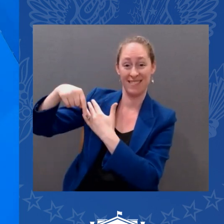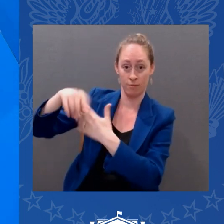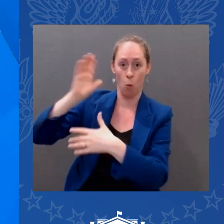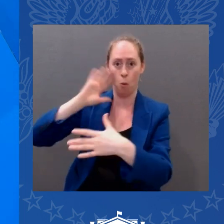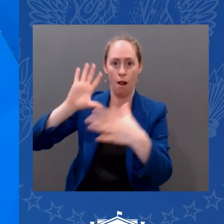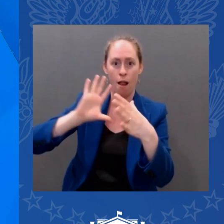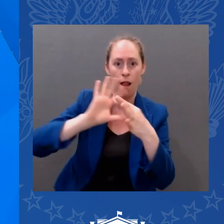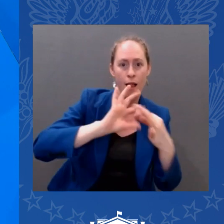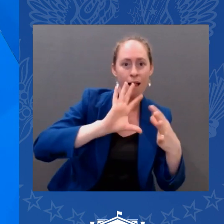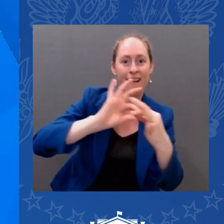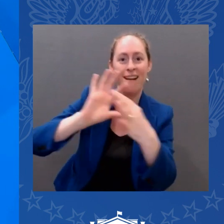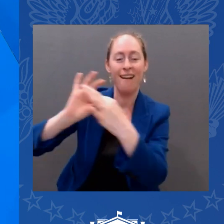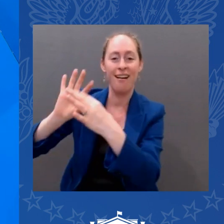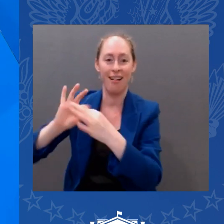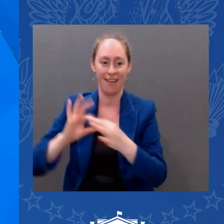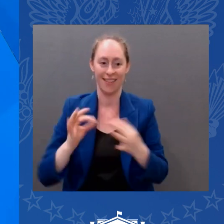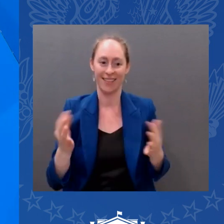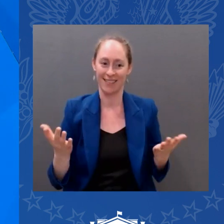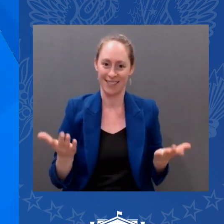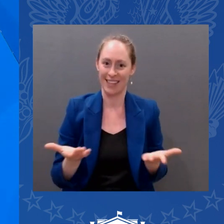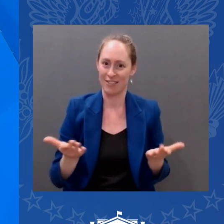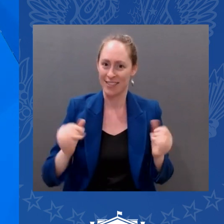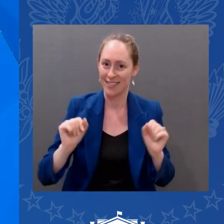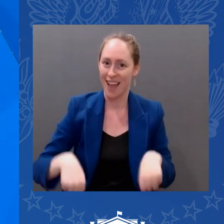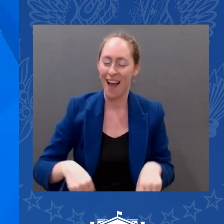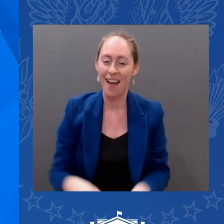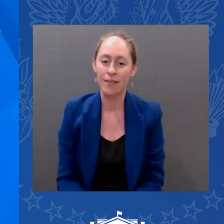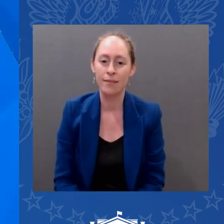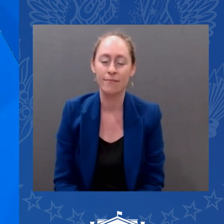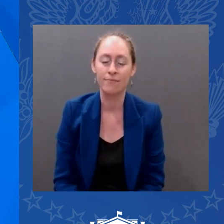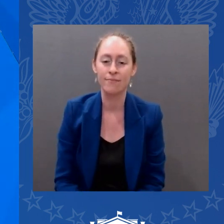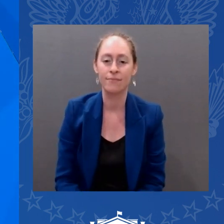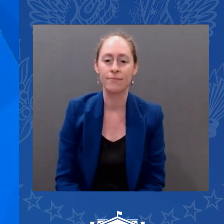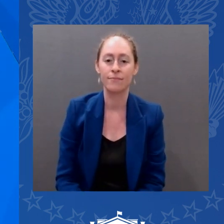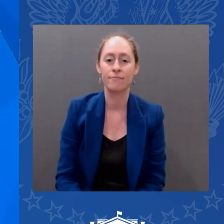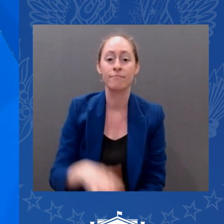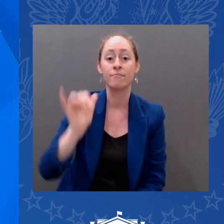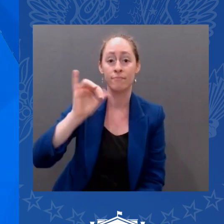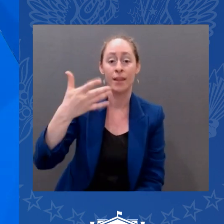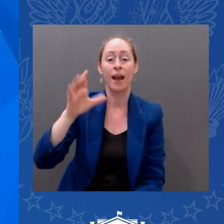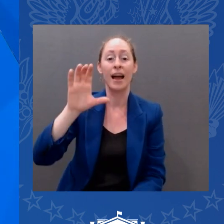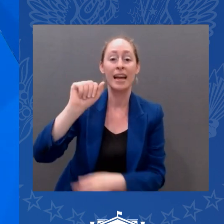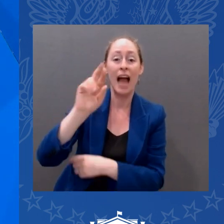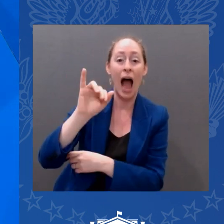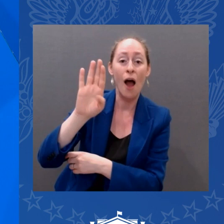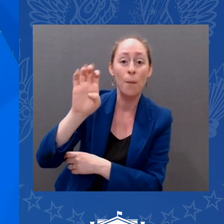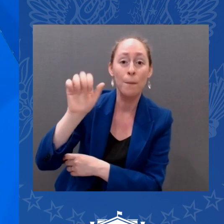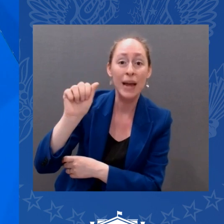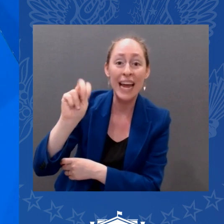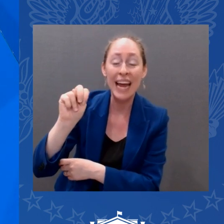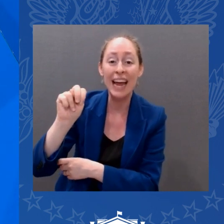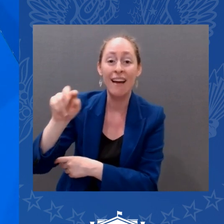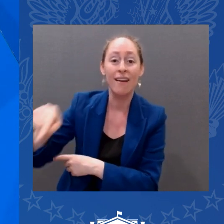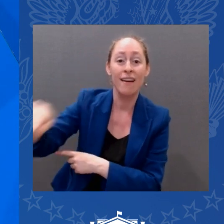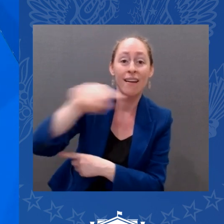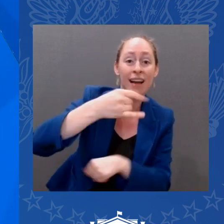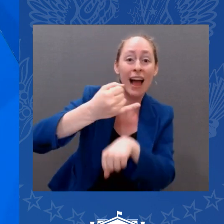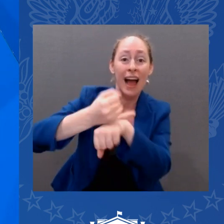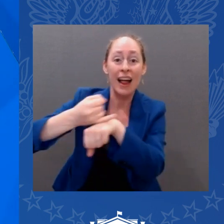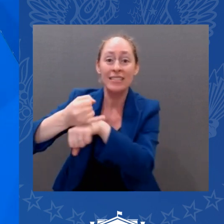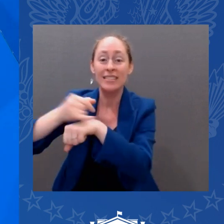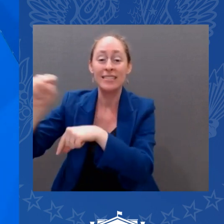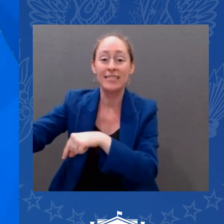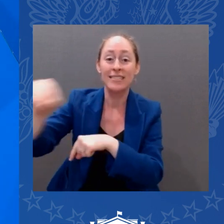the U.S.-Caribbean partnership to address the climate crisis, which the Vice President Harris will lead for our country, and